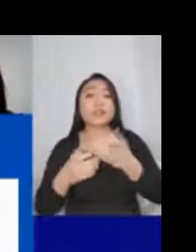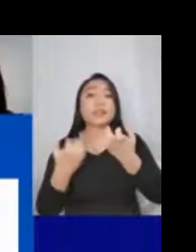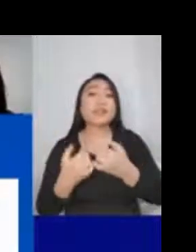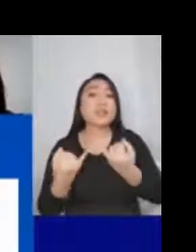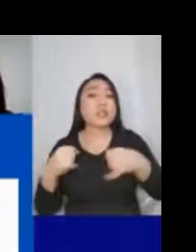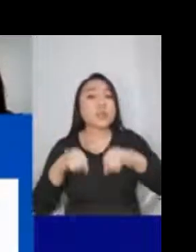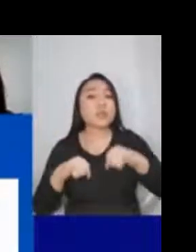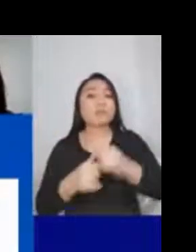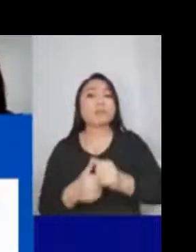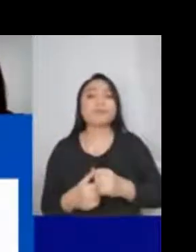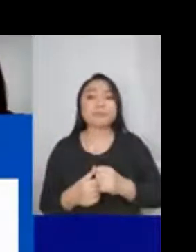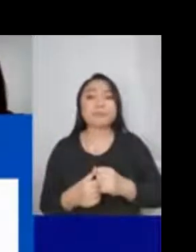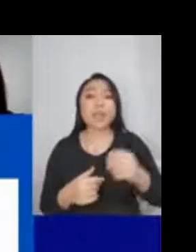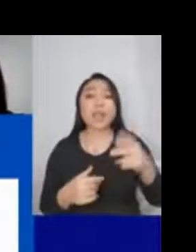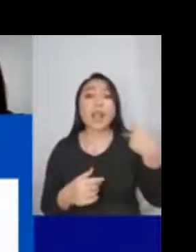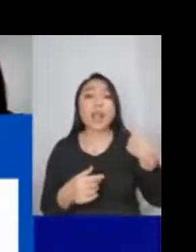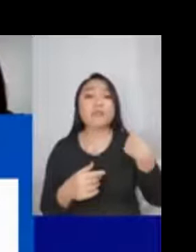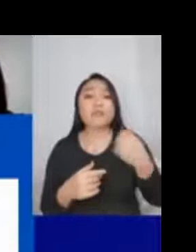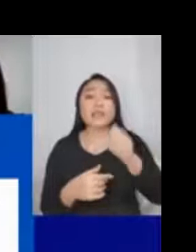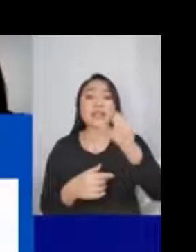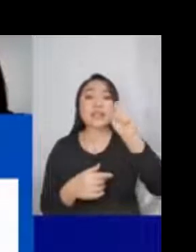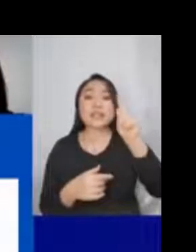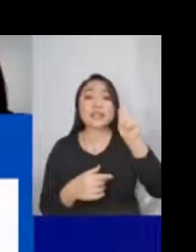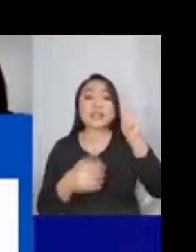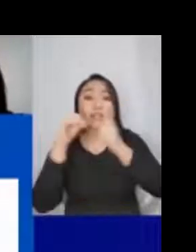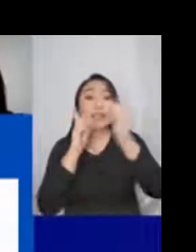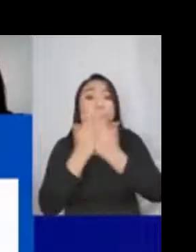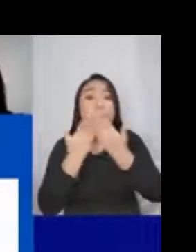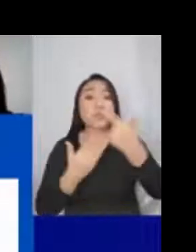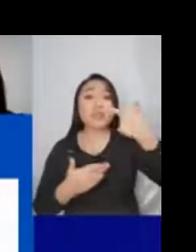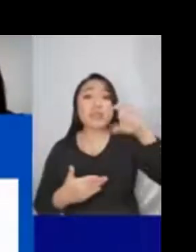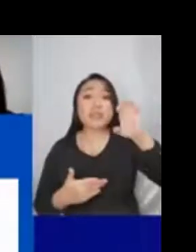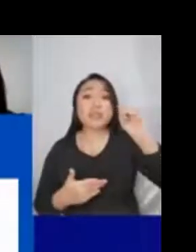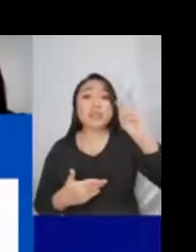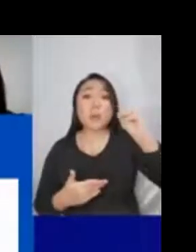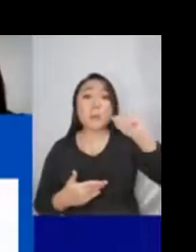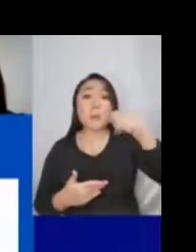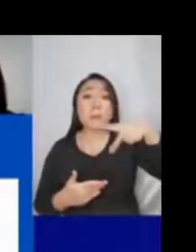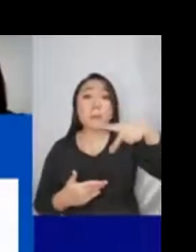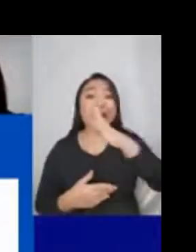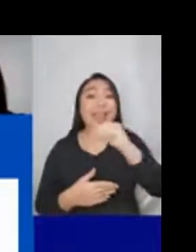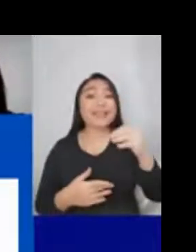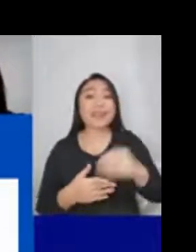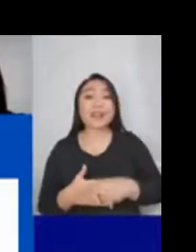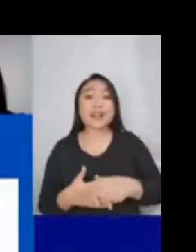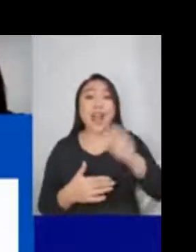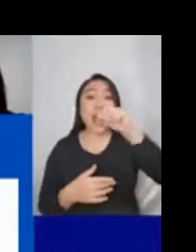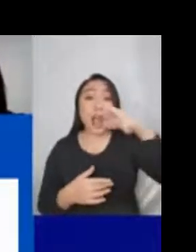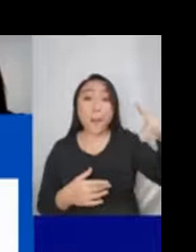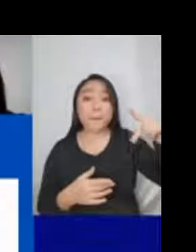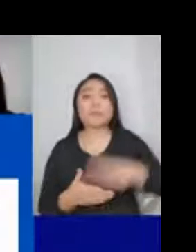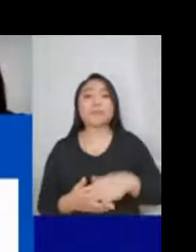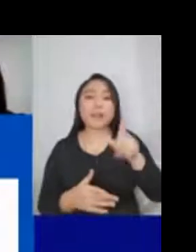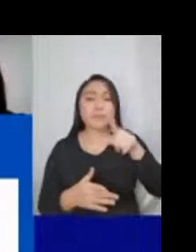accounts for news, announcements, and updates. We have DOST Philippines, DOSTV,